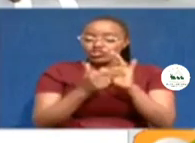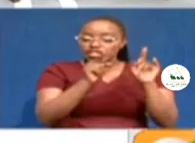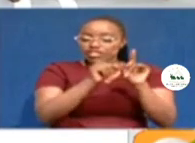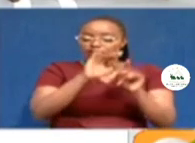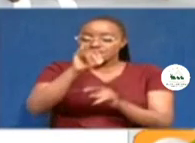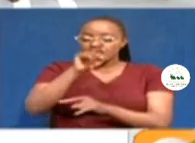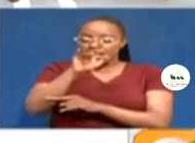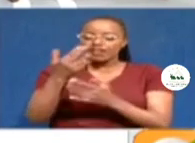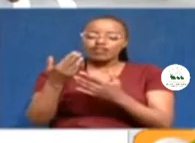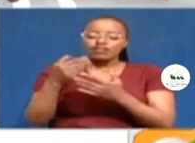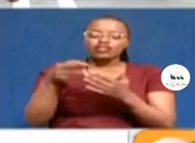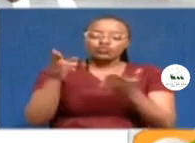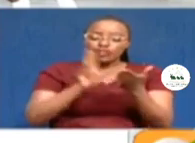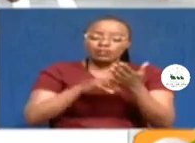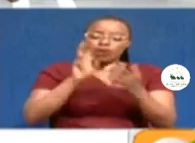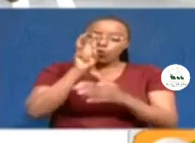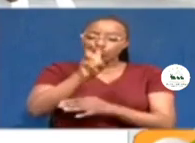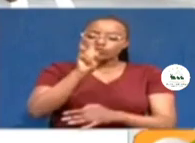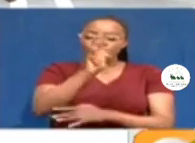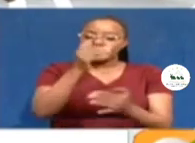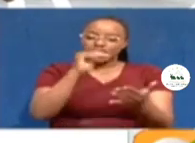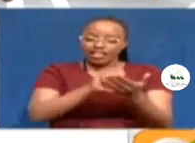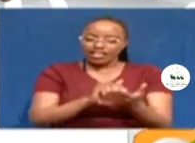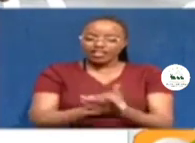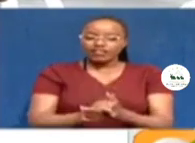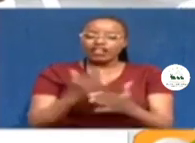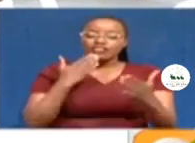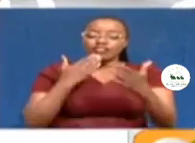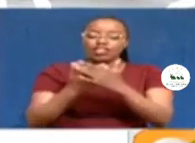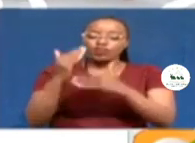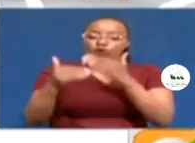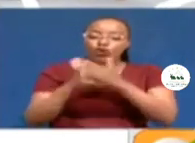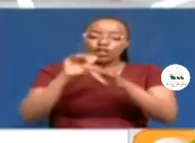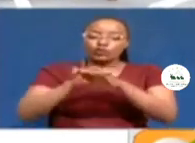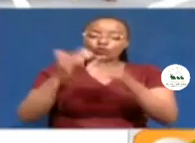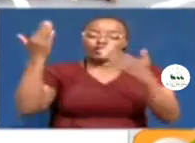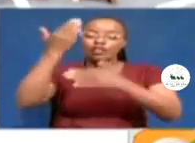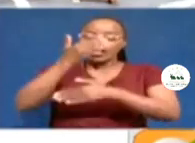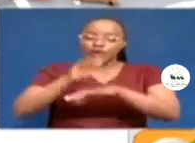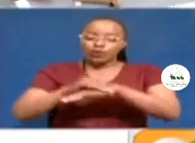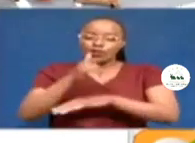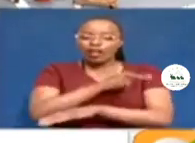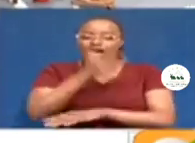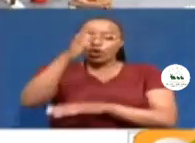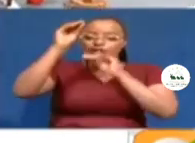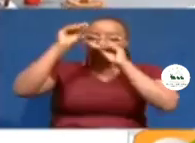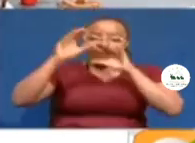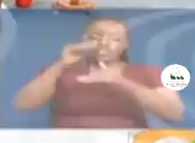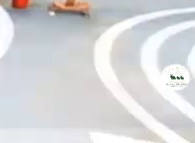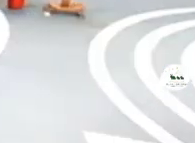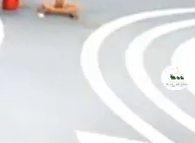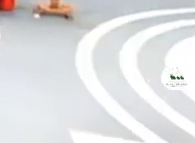Play it over and over and over again. Thank you all. Good night. Good luck. God bless you all. God bless, gentlemen. Thank you.